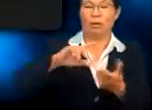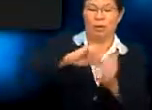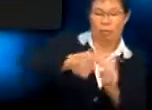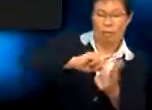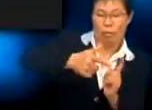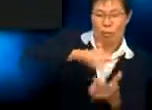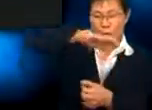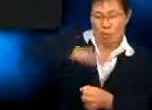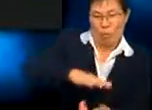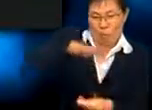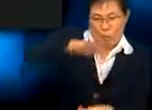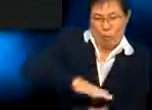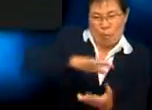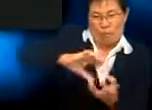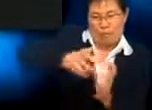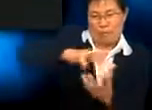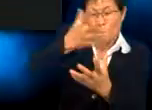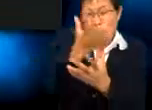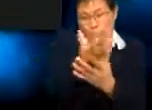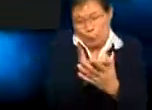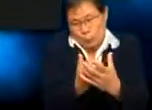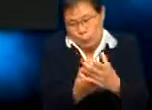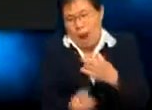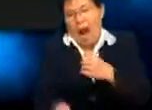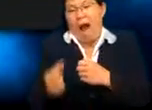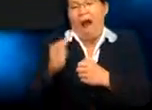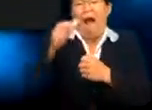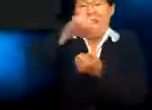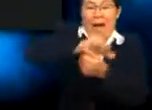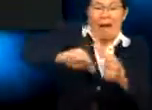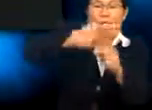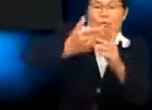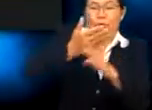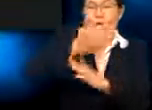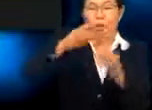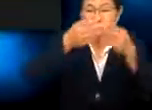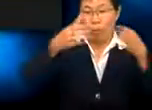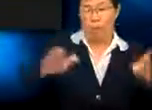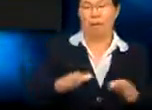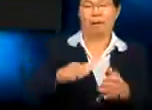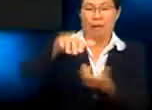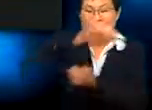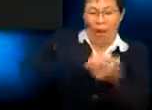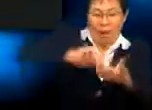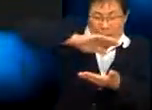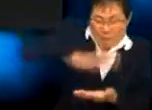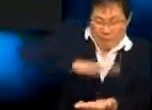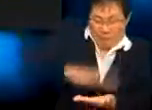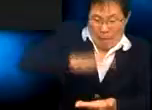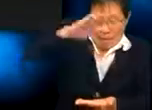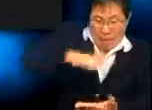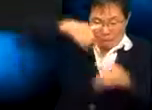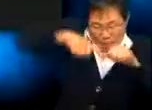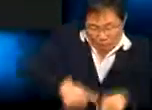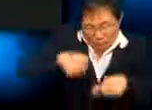rotating compressor sucks in air through the openings. The air is then compressed and pumped